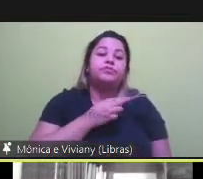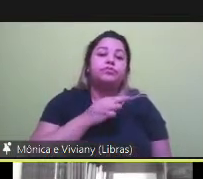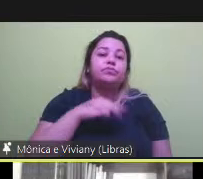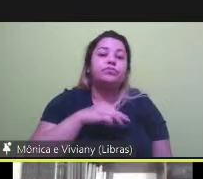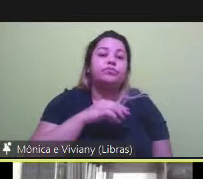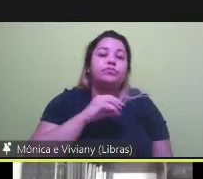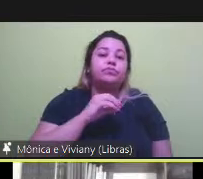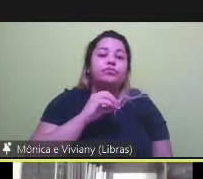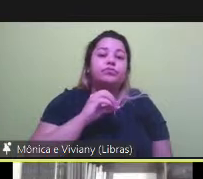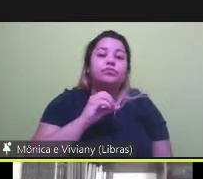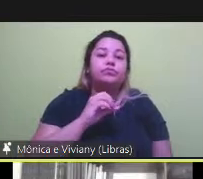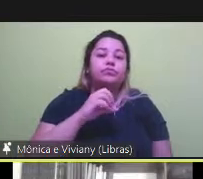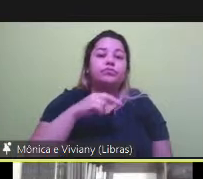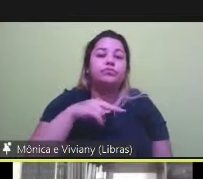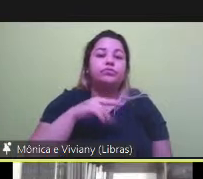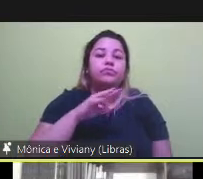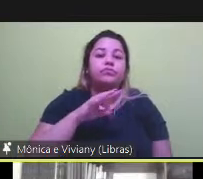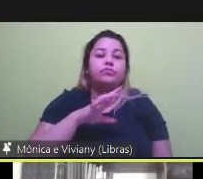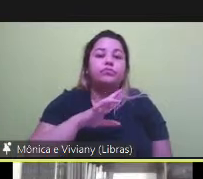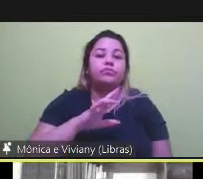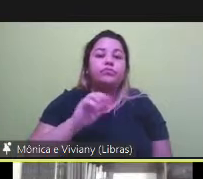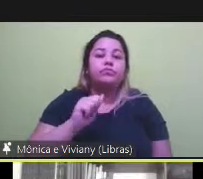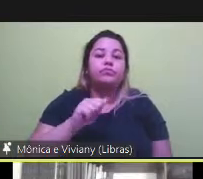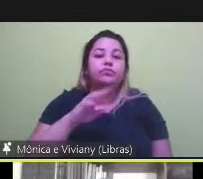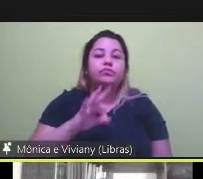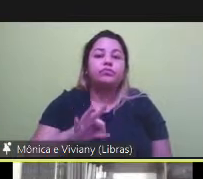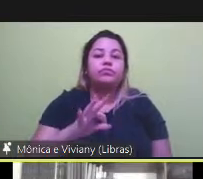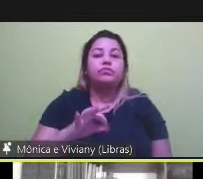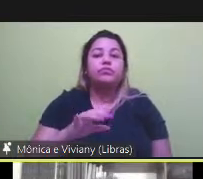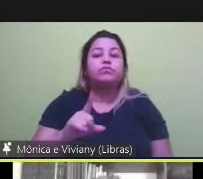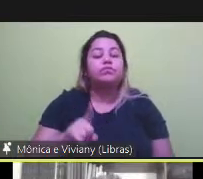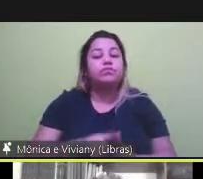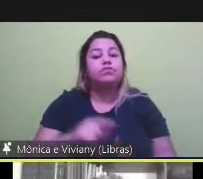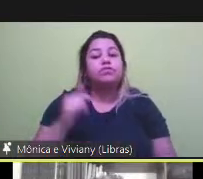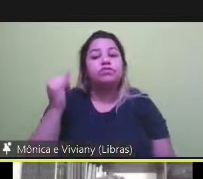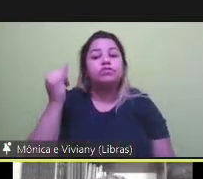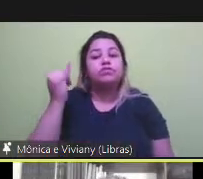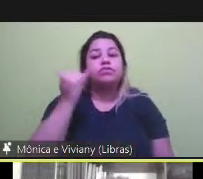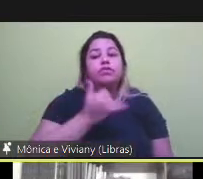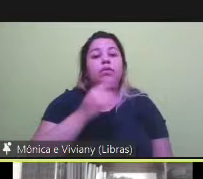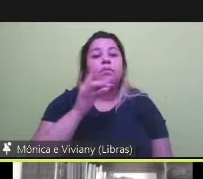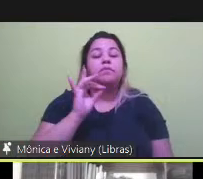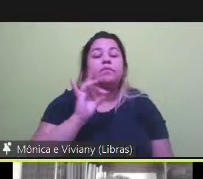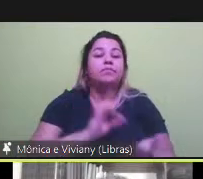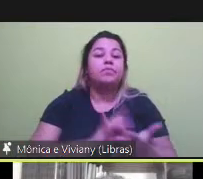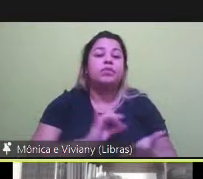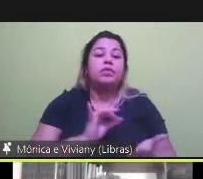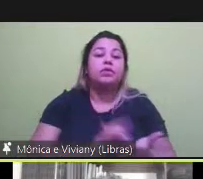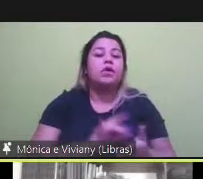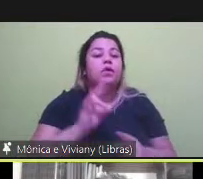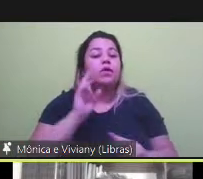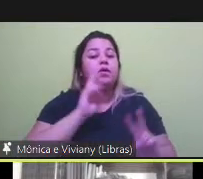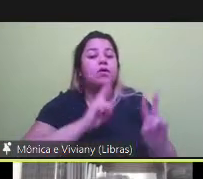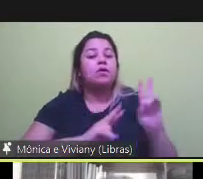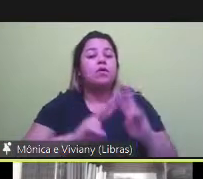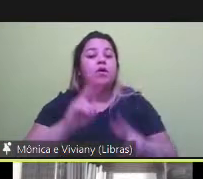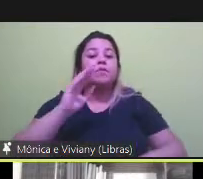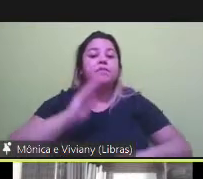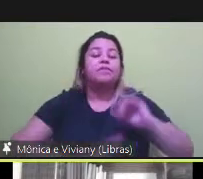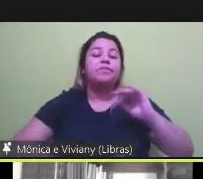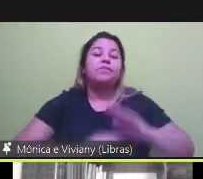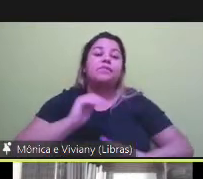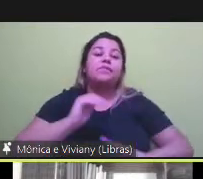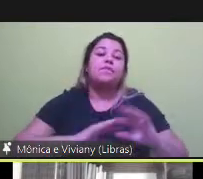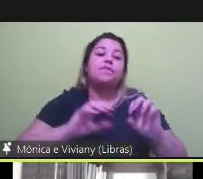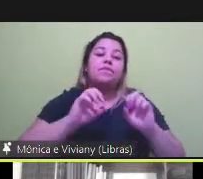going to talk about the reality from the perspective of a primary